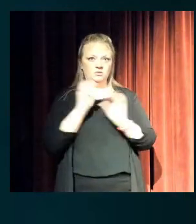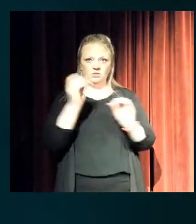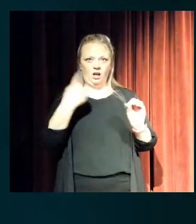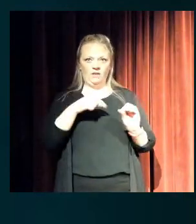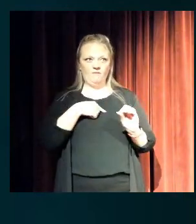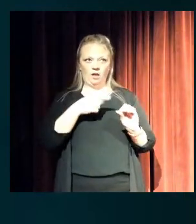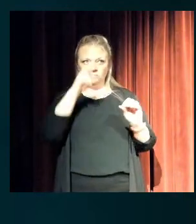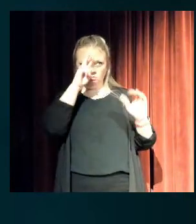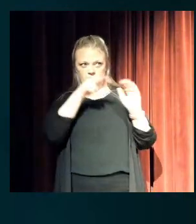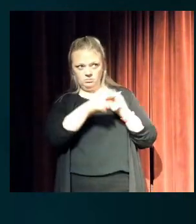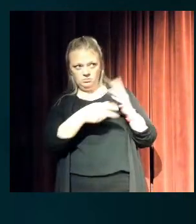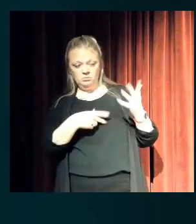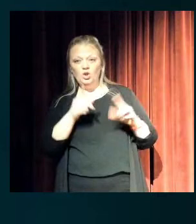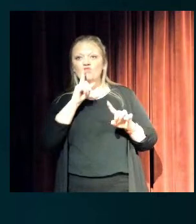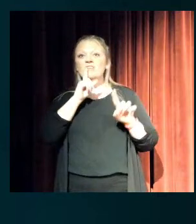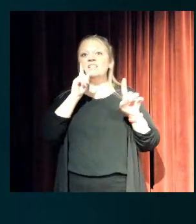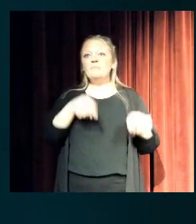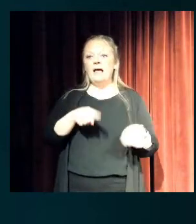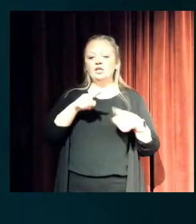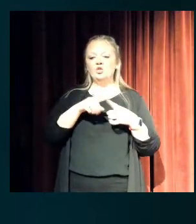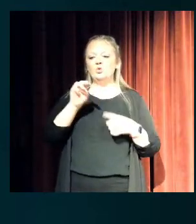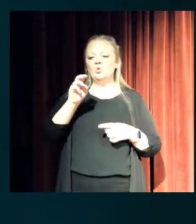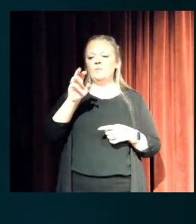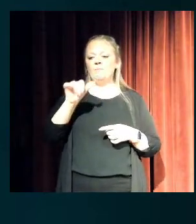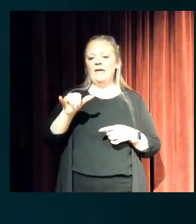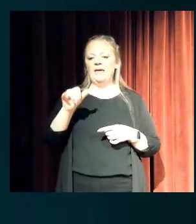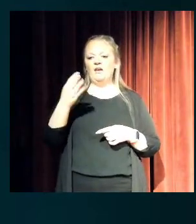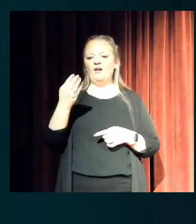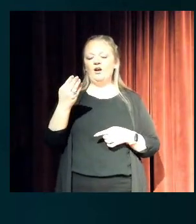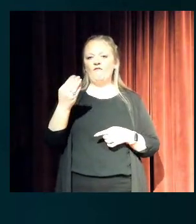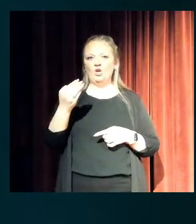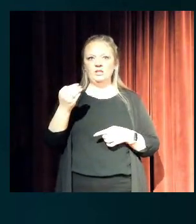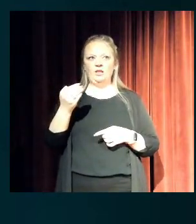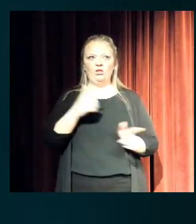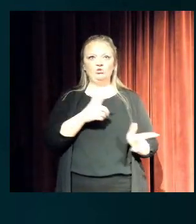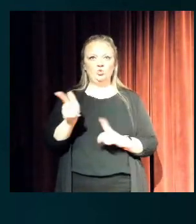it: responding to the May 14th mass shooting.